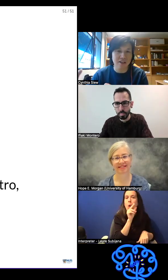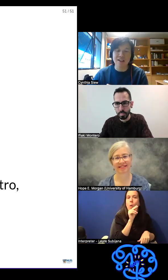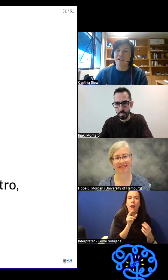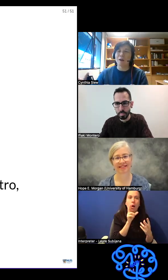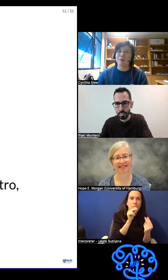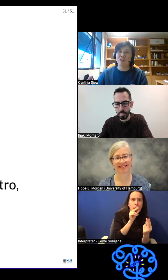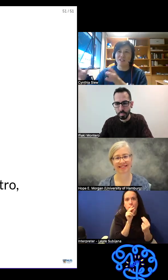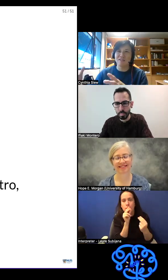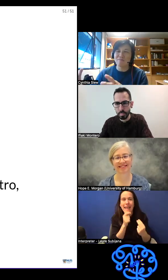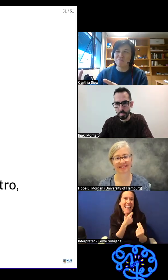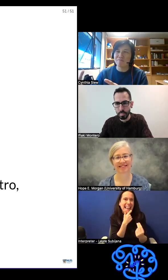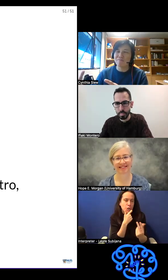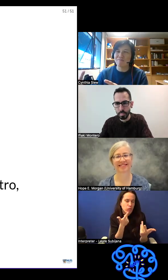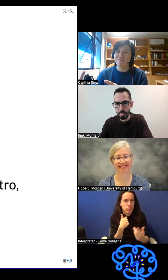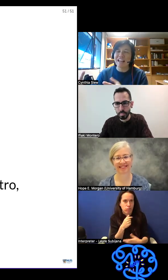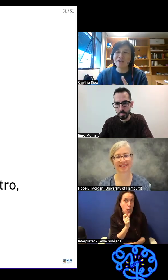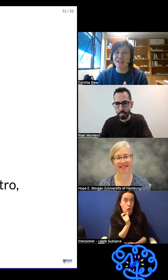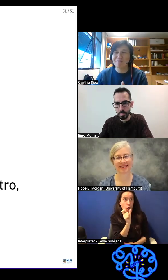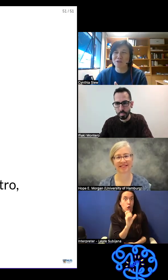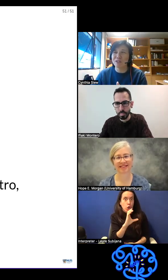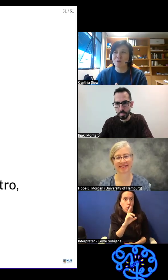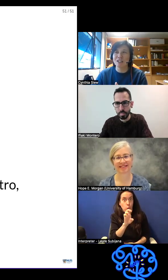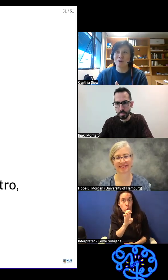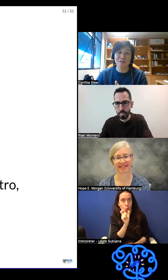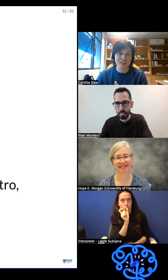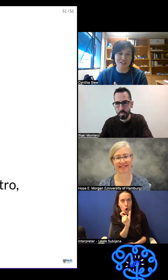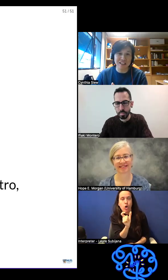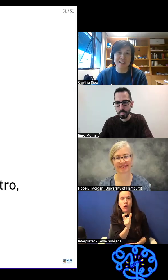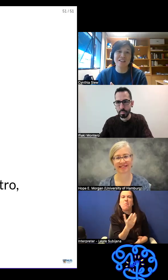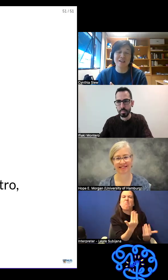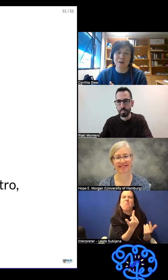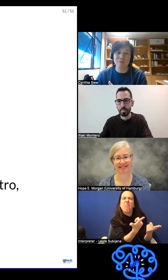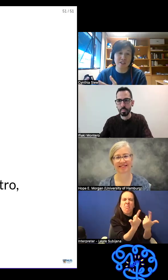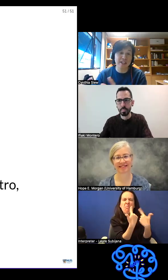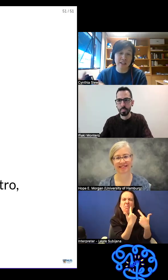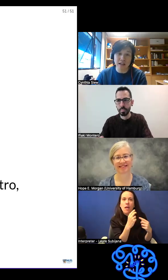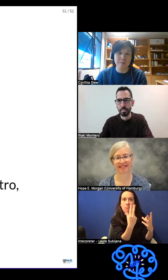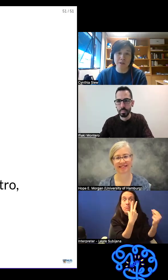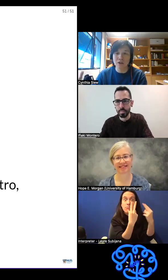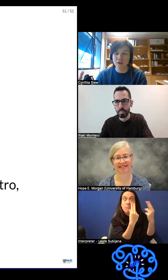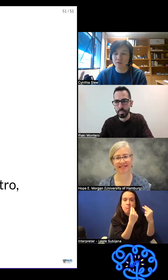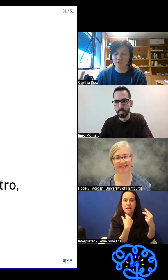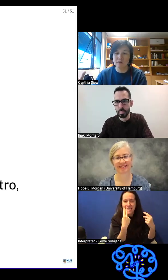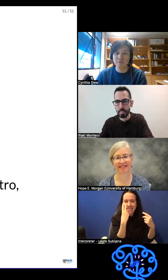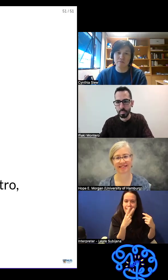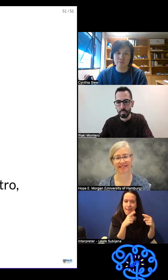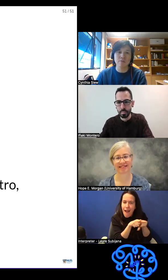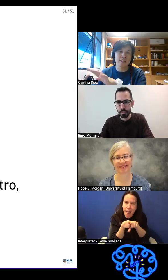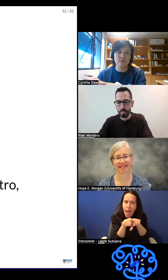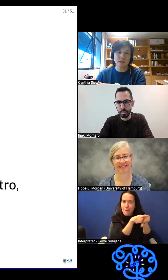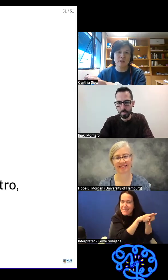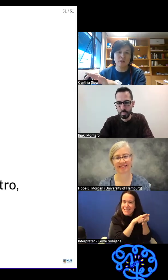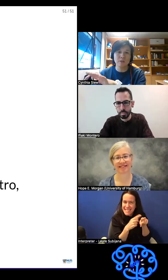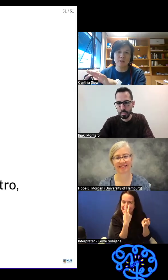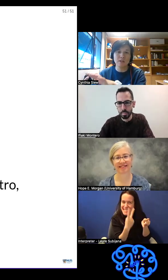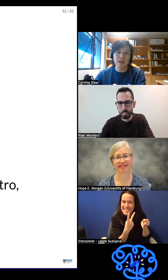English, which is the language that most of this work has been conducted in, see an alignment of what is